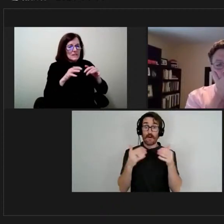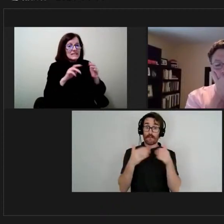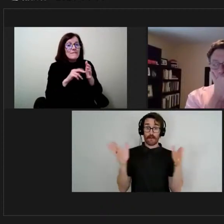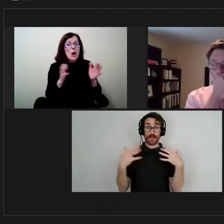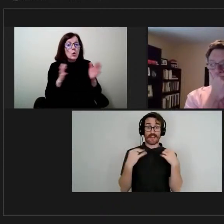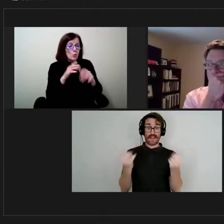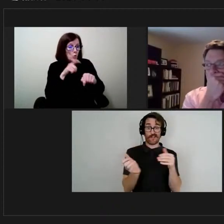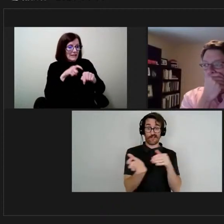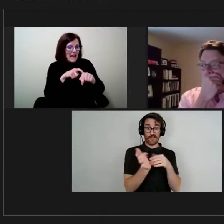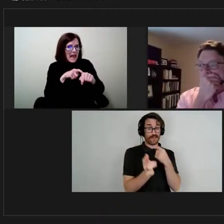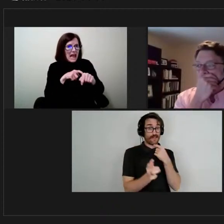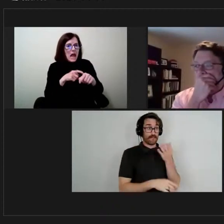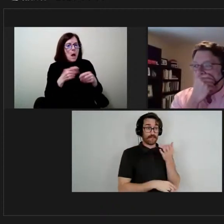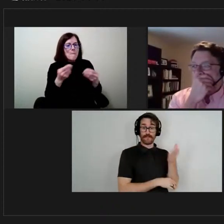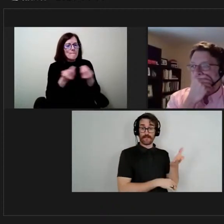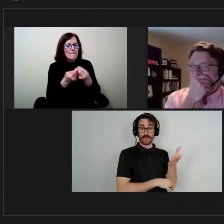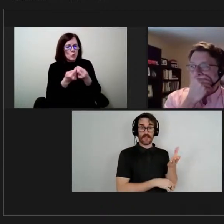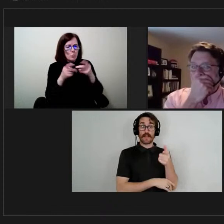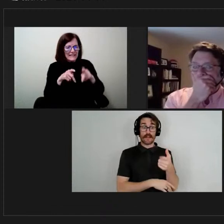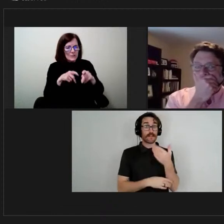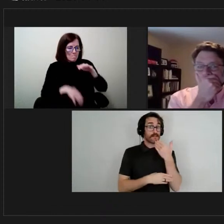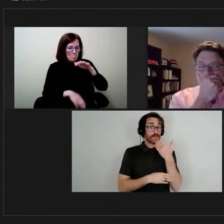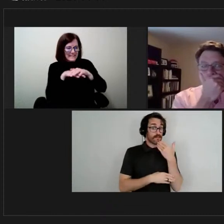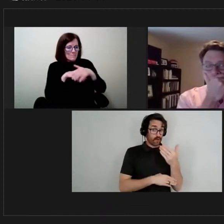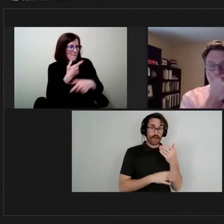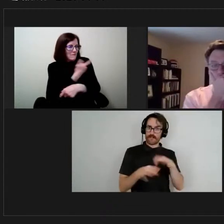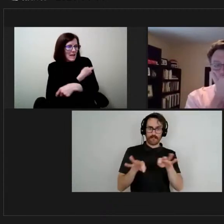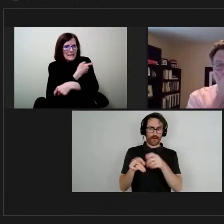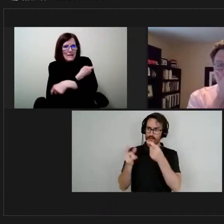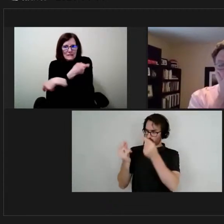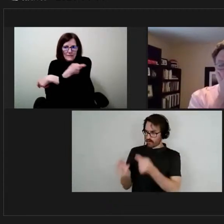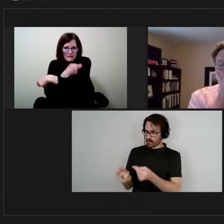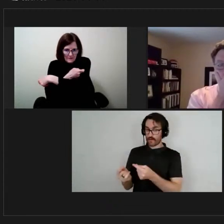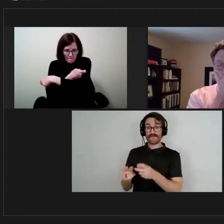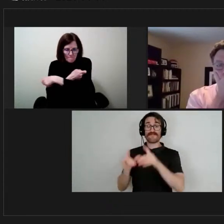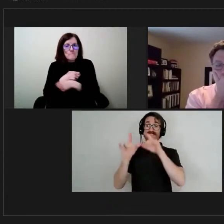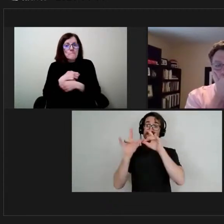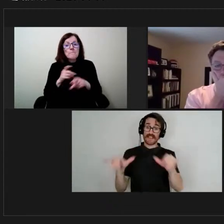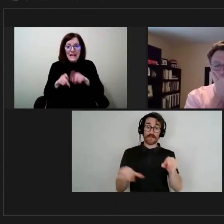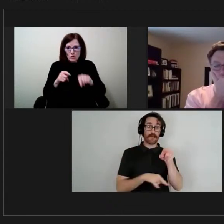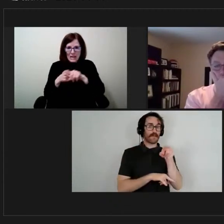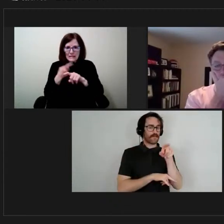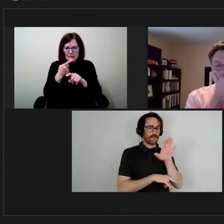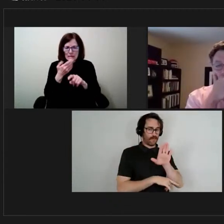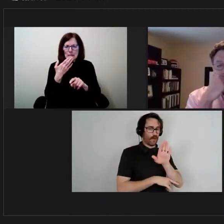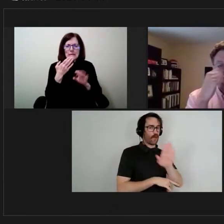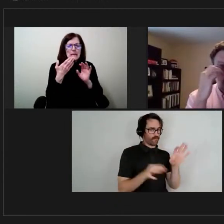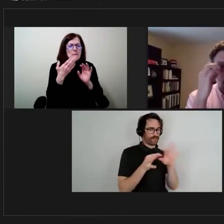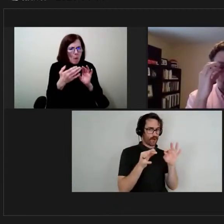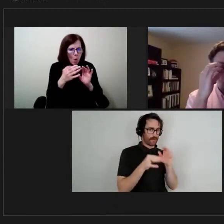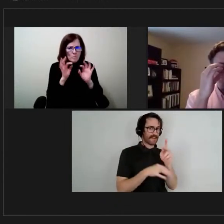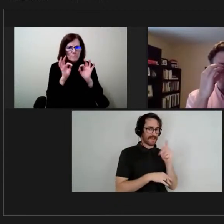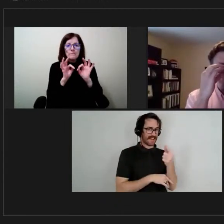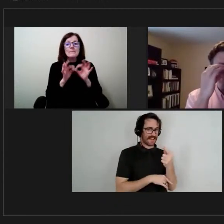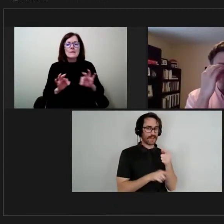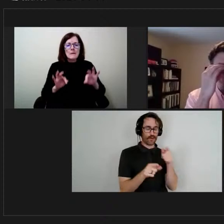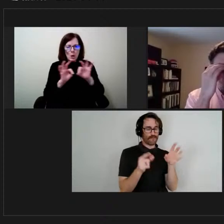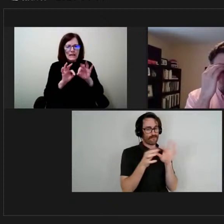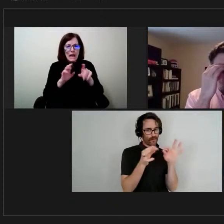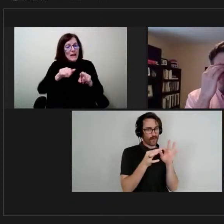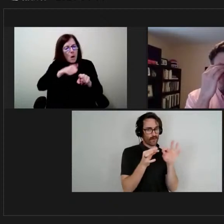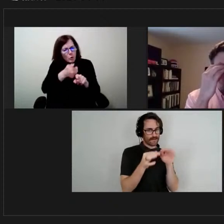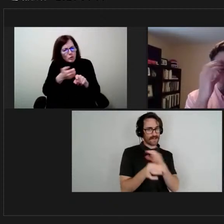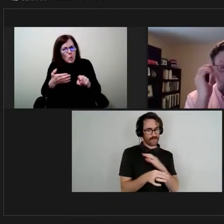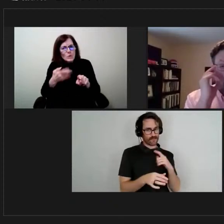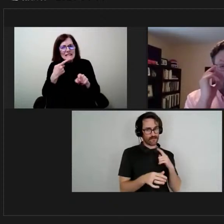physicians will tell us, that is good and that's important. But on the other side is what you're talking about, Councillor King, is we have